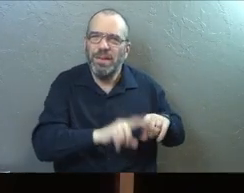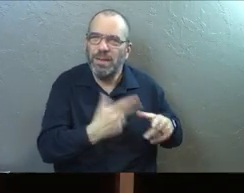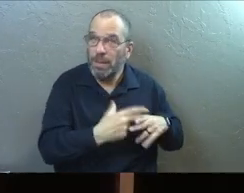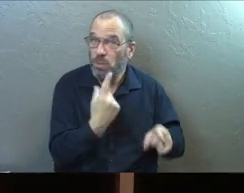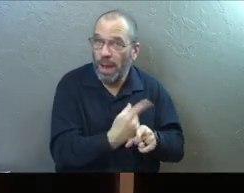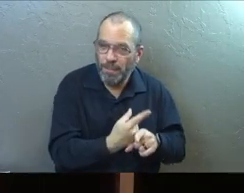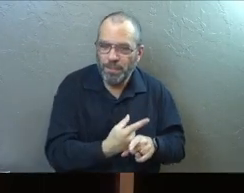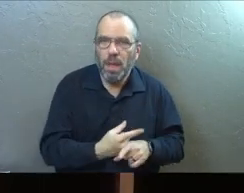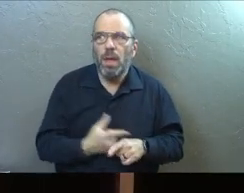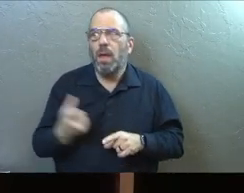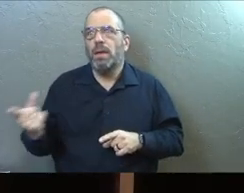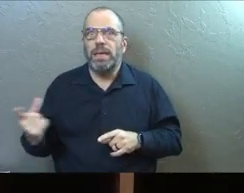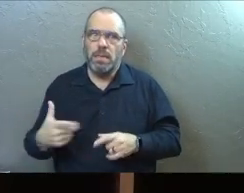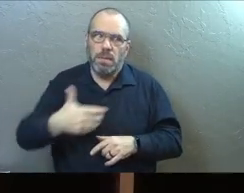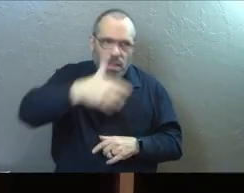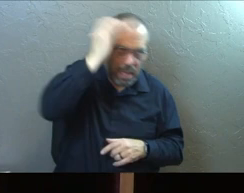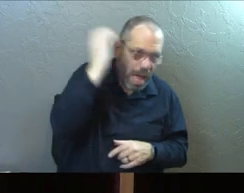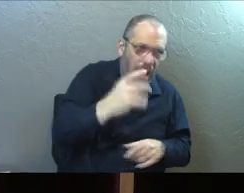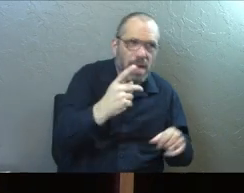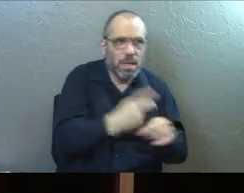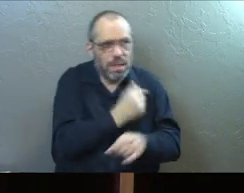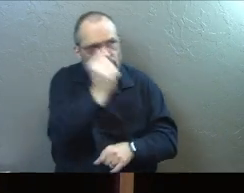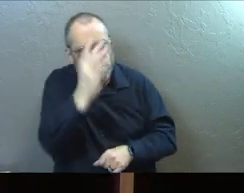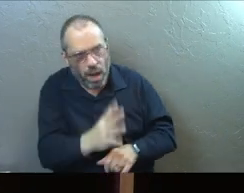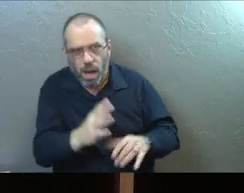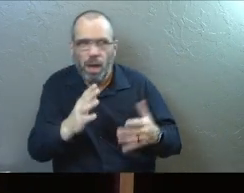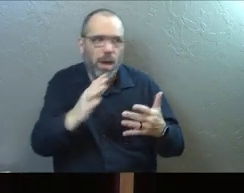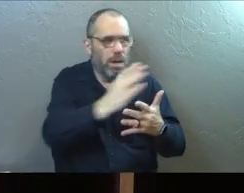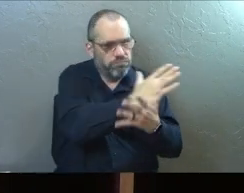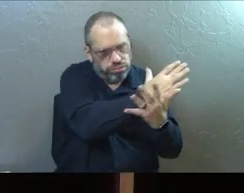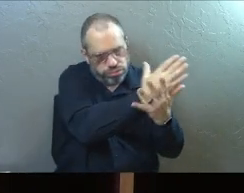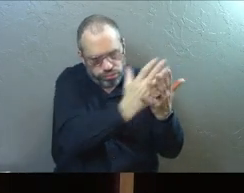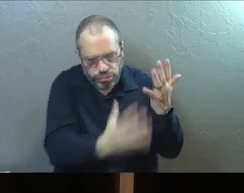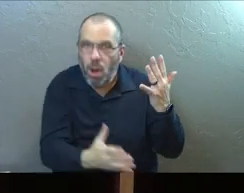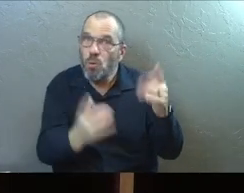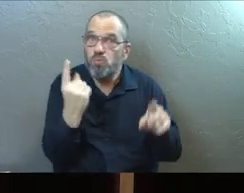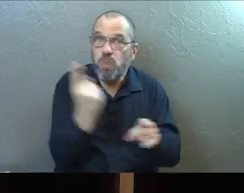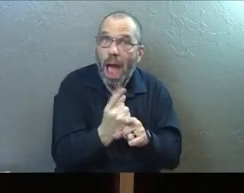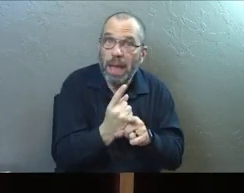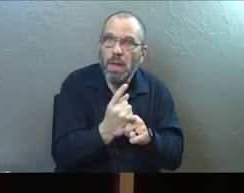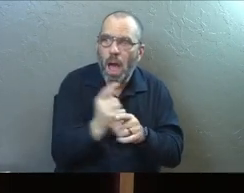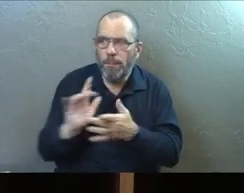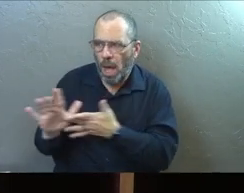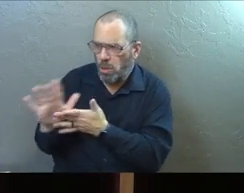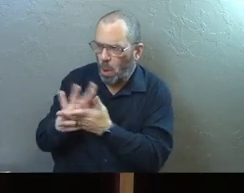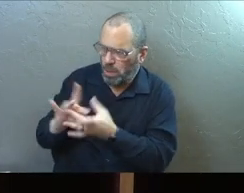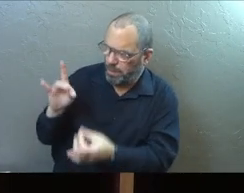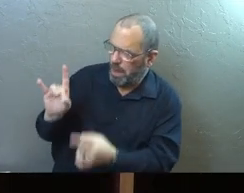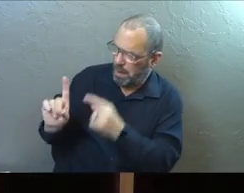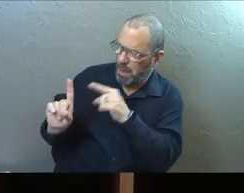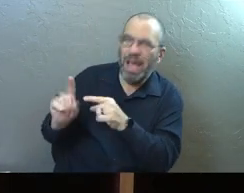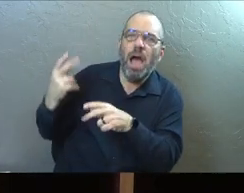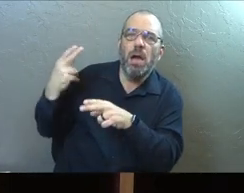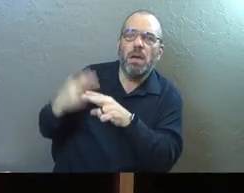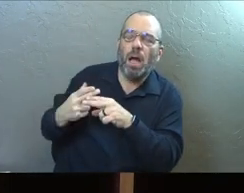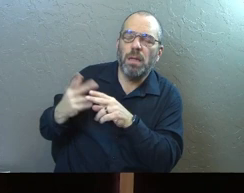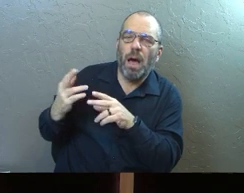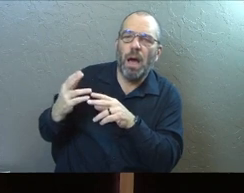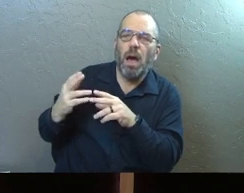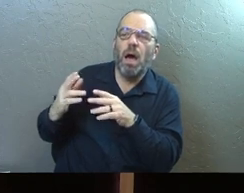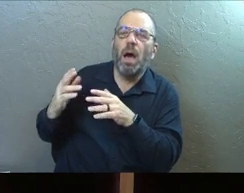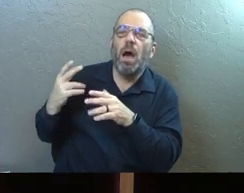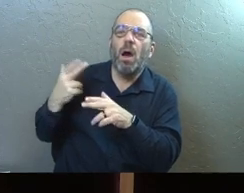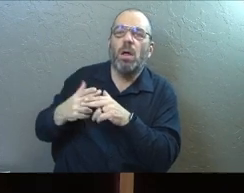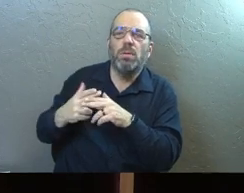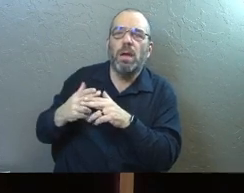names, right? He's the lion. He's the Lamb of God, right? He's all of these things. With the Holy Spirit, he's going to be called the